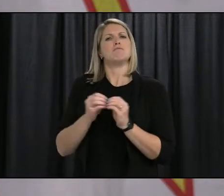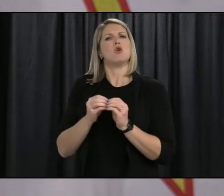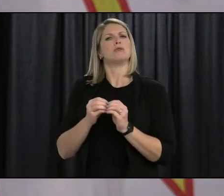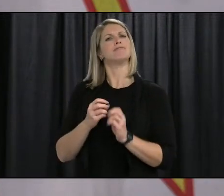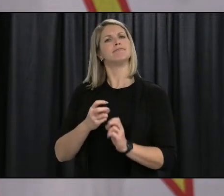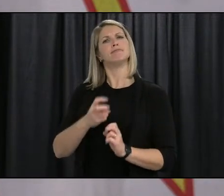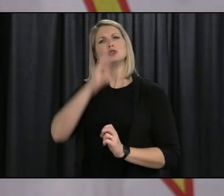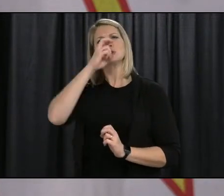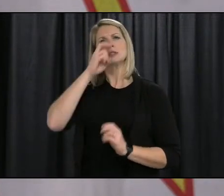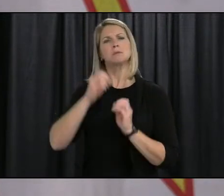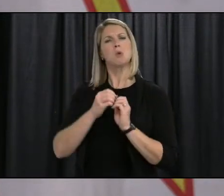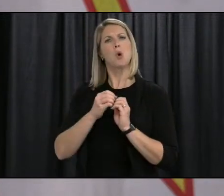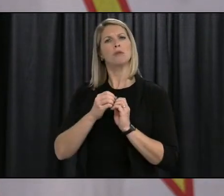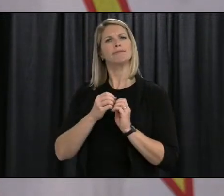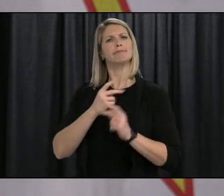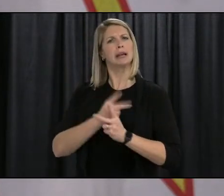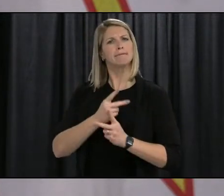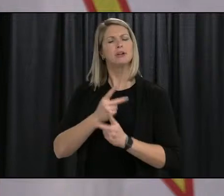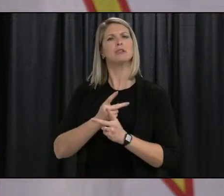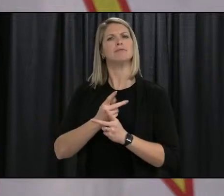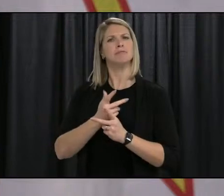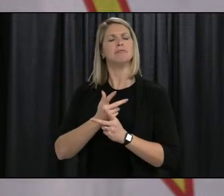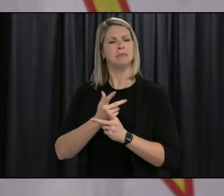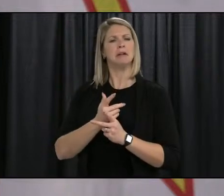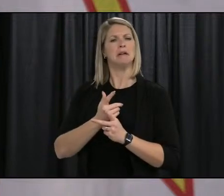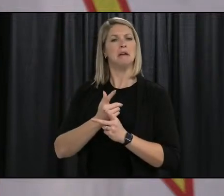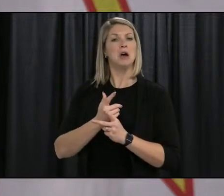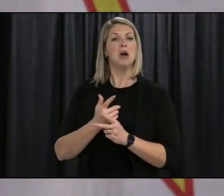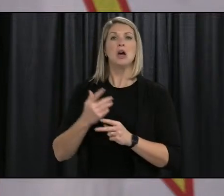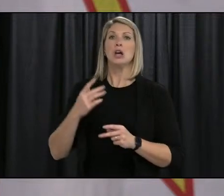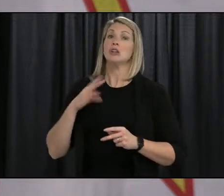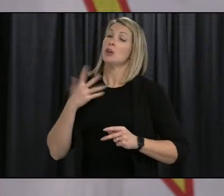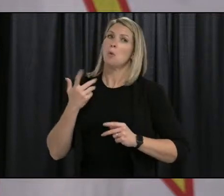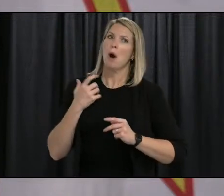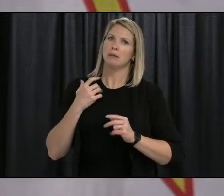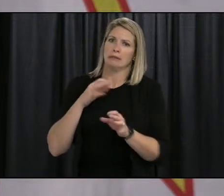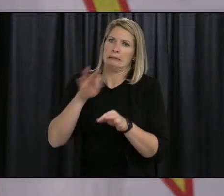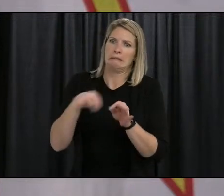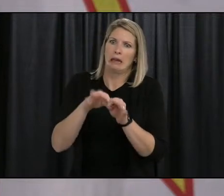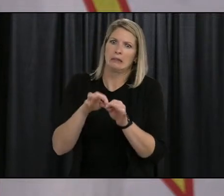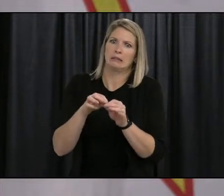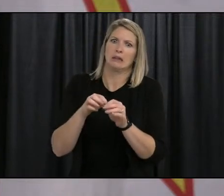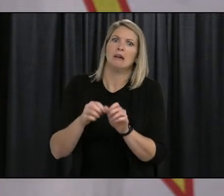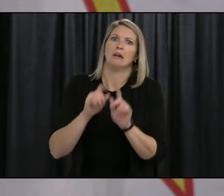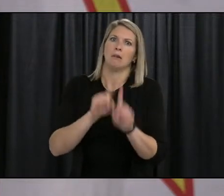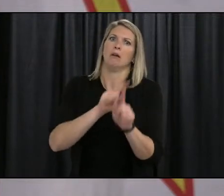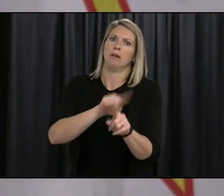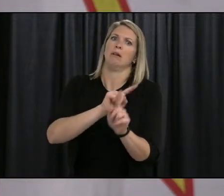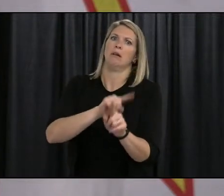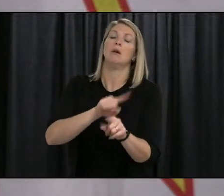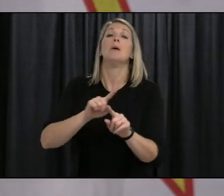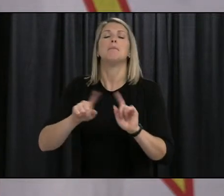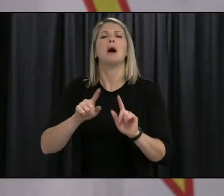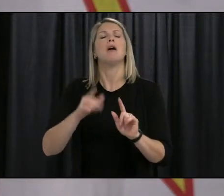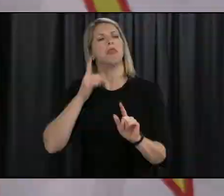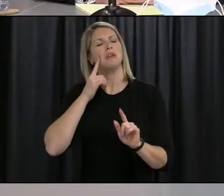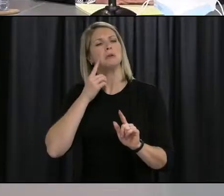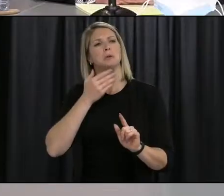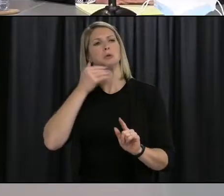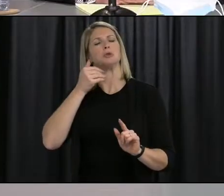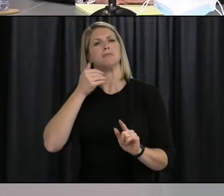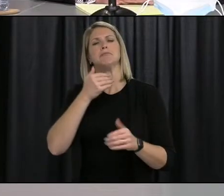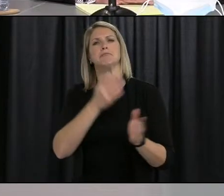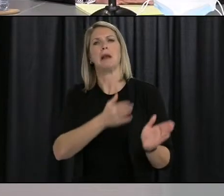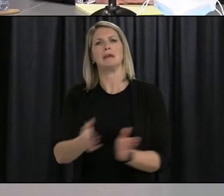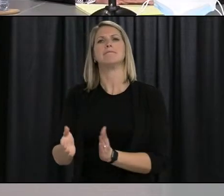for testing, as well as making sure we're not overwhelming our testing capacity. And